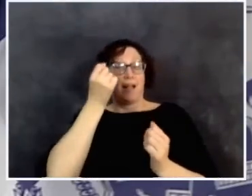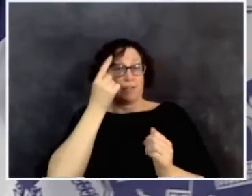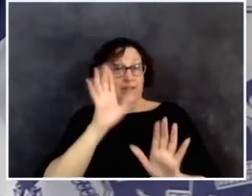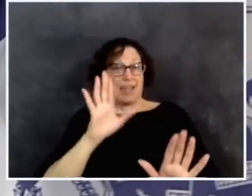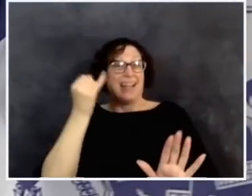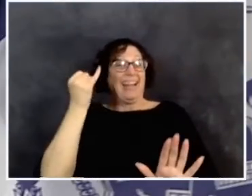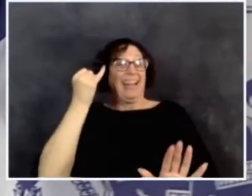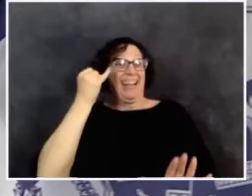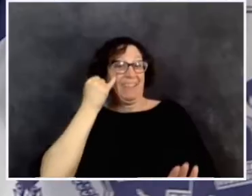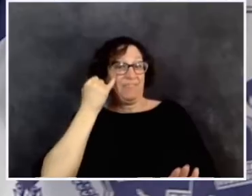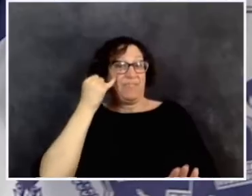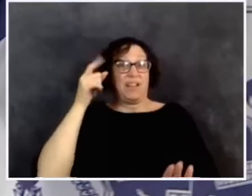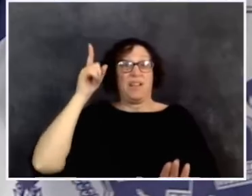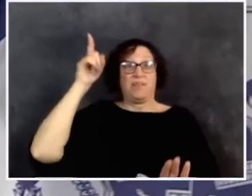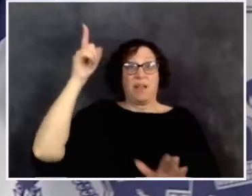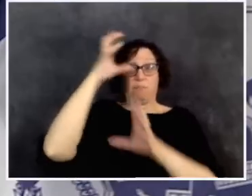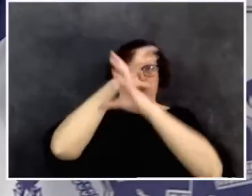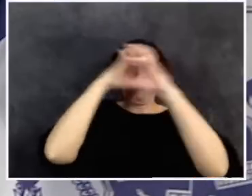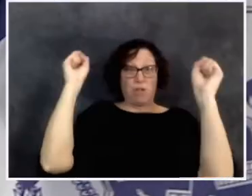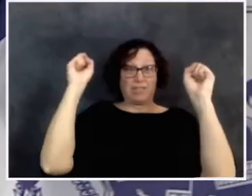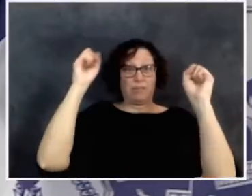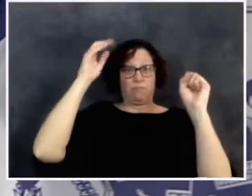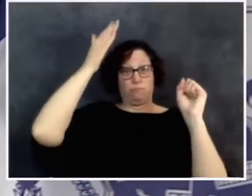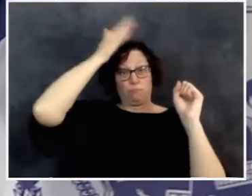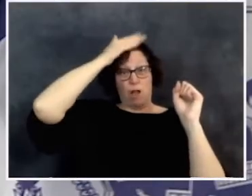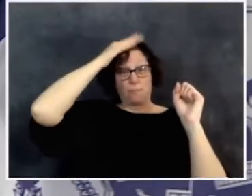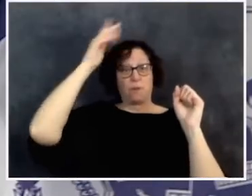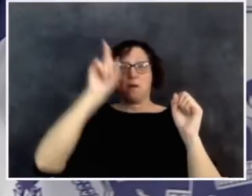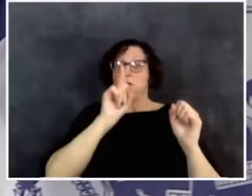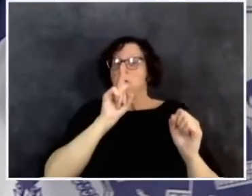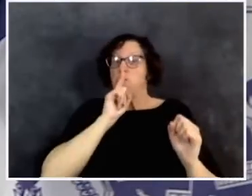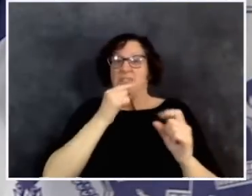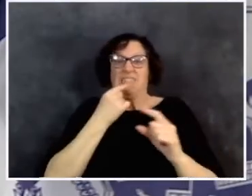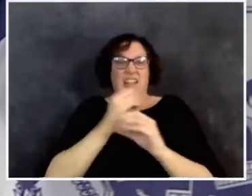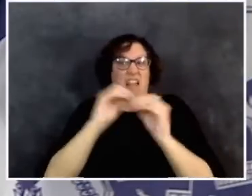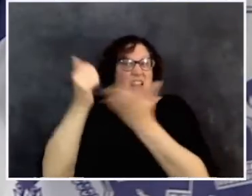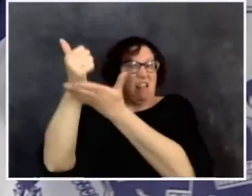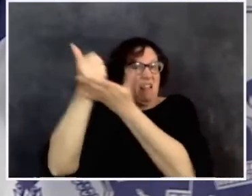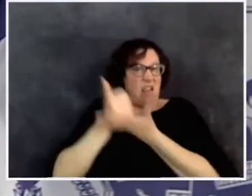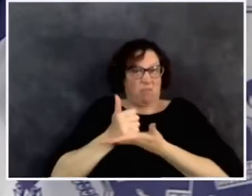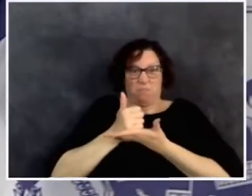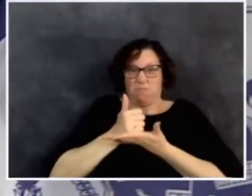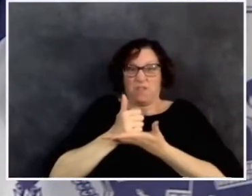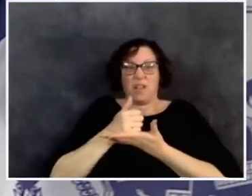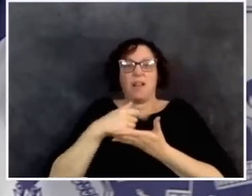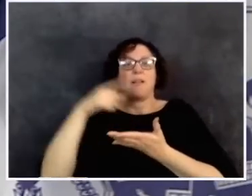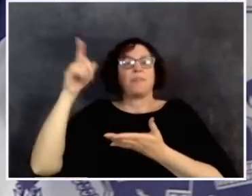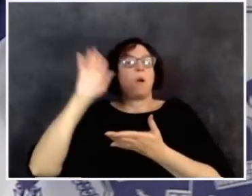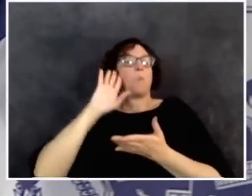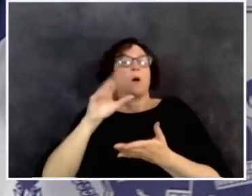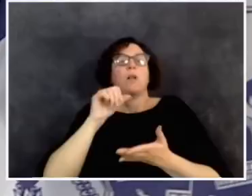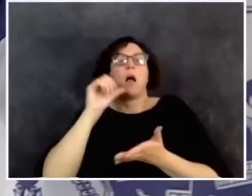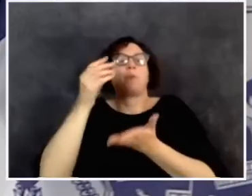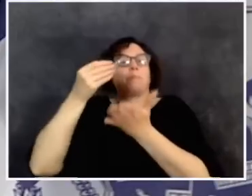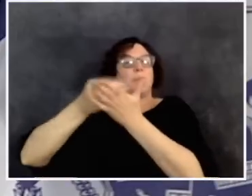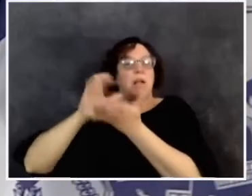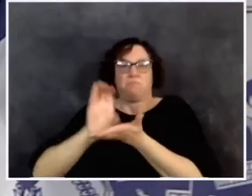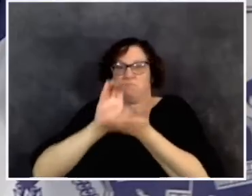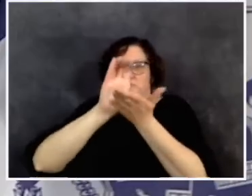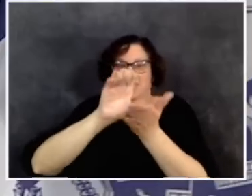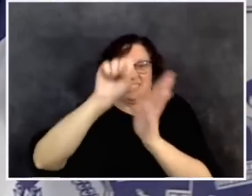and there is not aid to cities and states, there will not be an economic recovery,